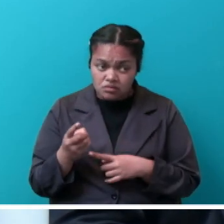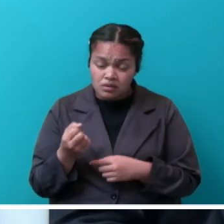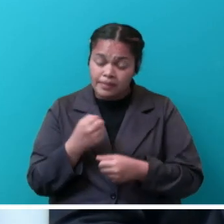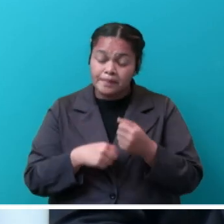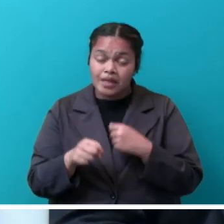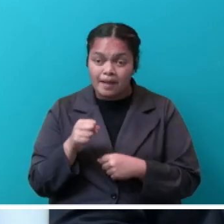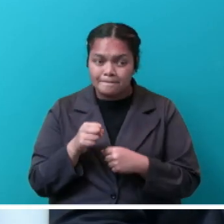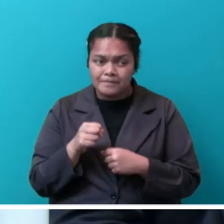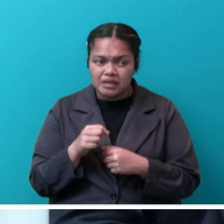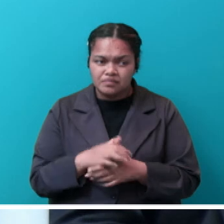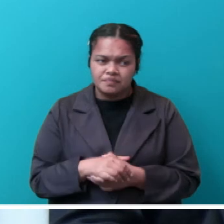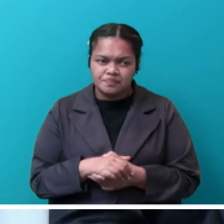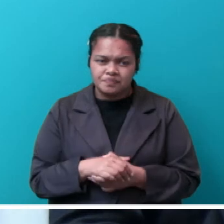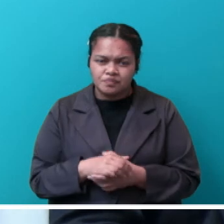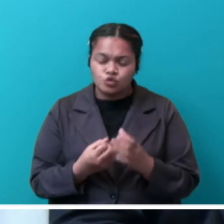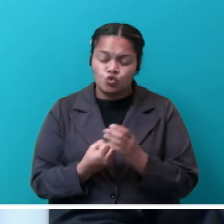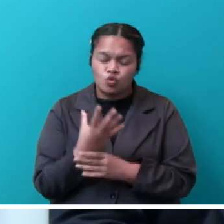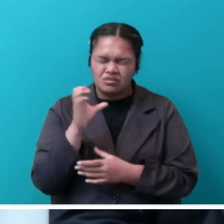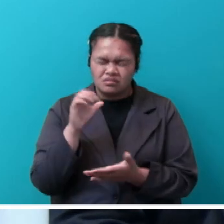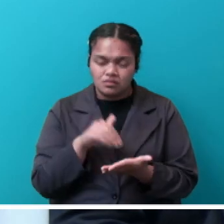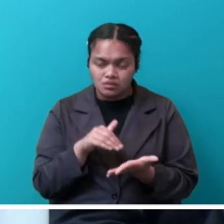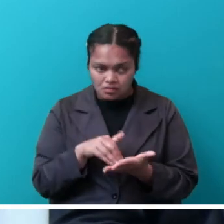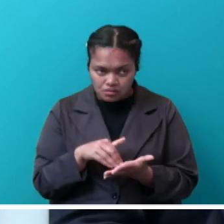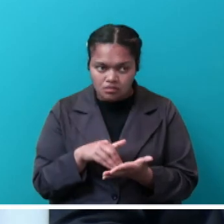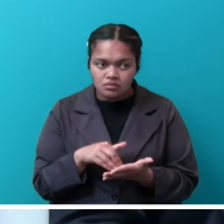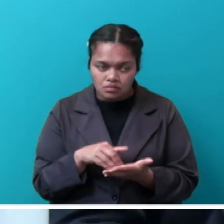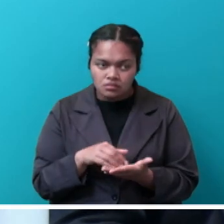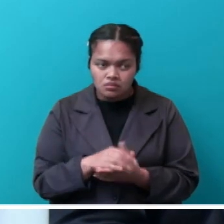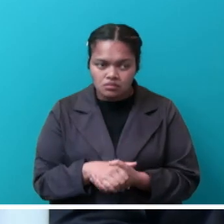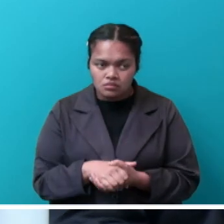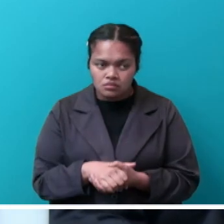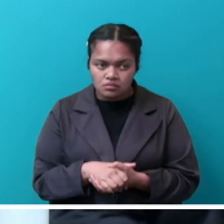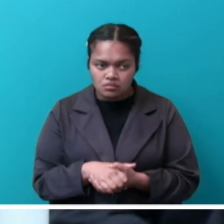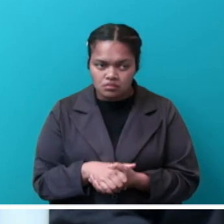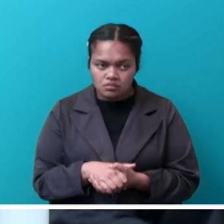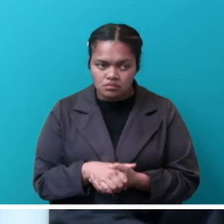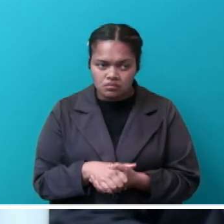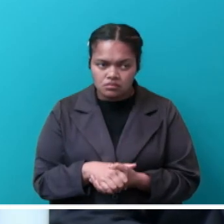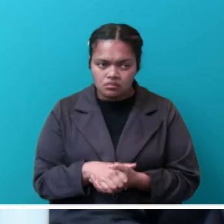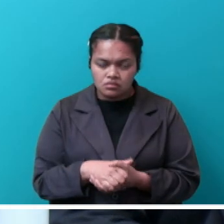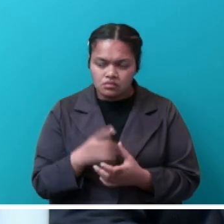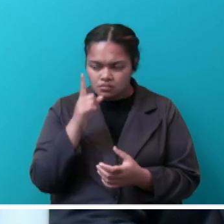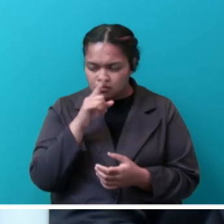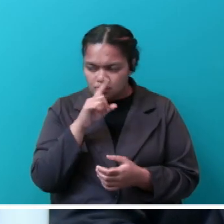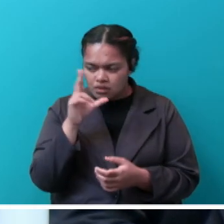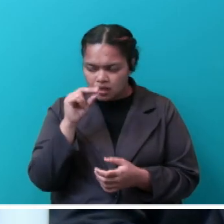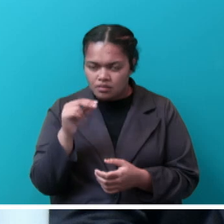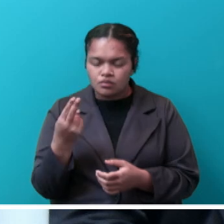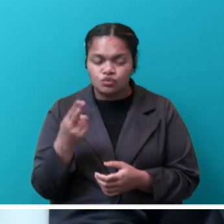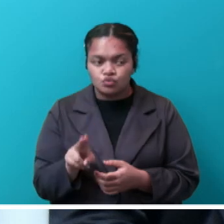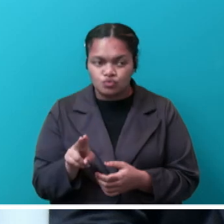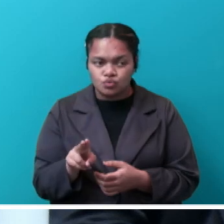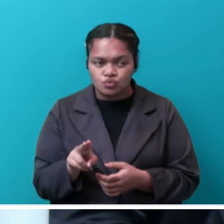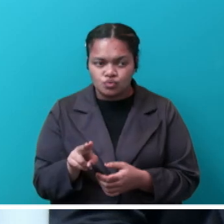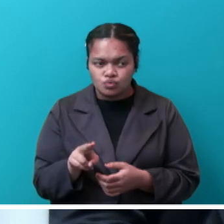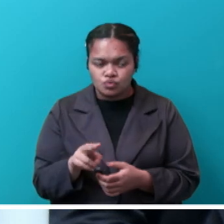a growth center, let it become a satellite town where we'll be able to stimulate a